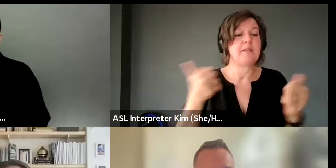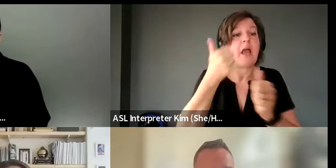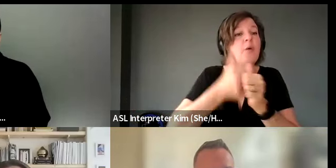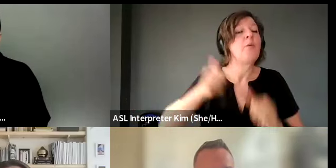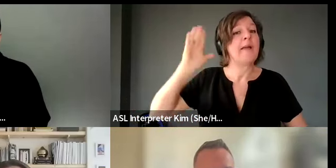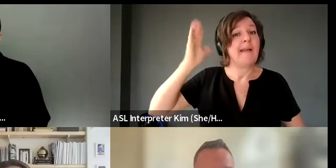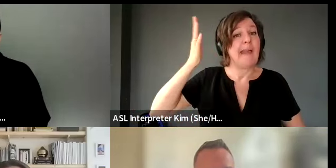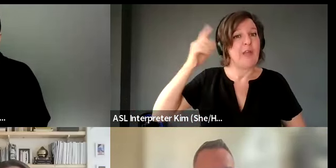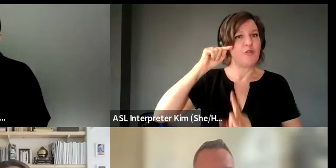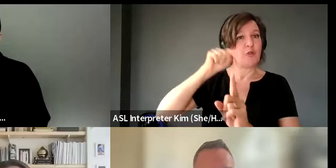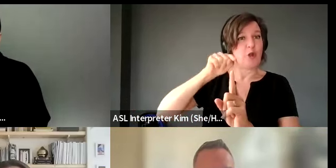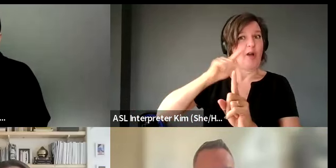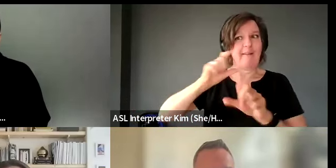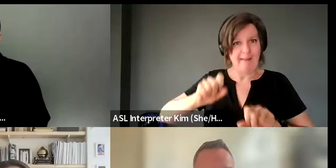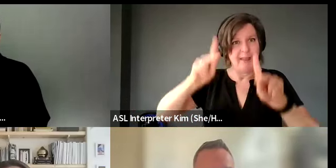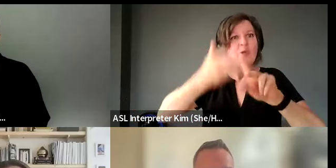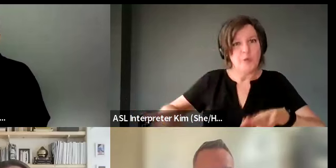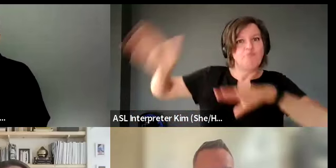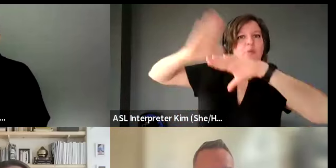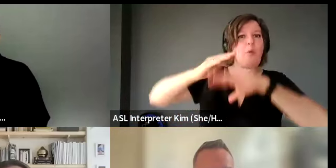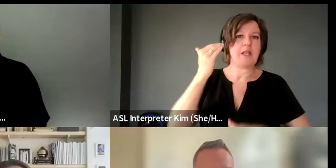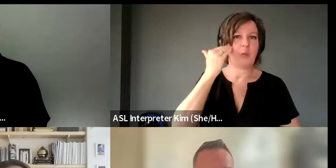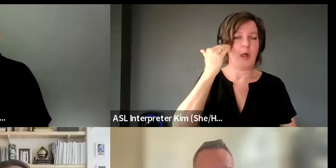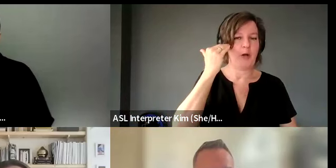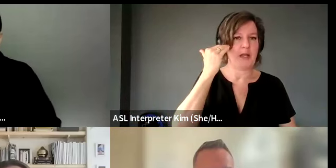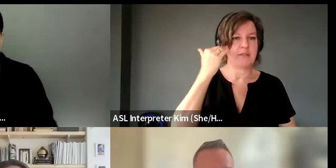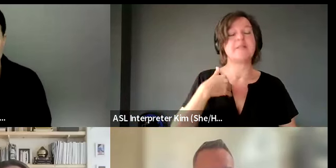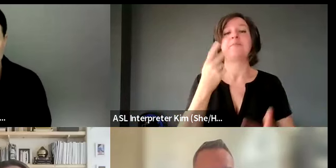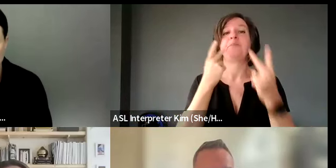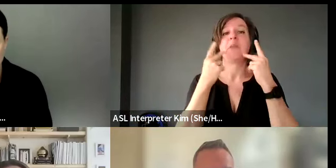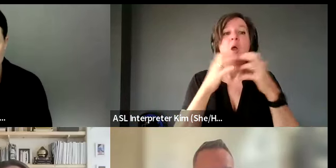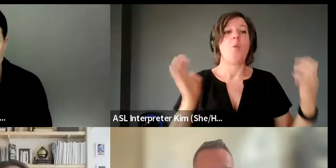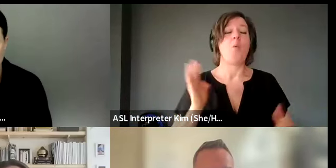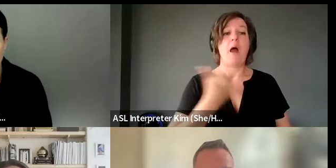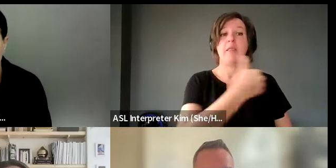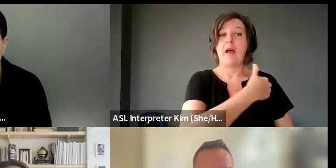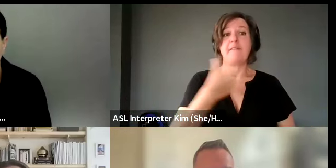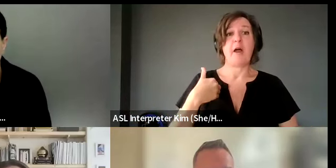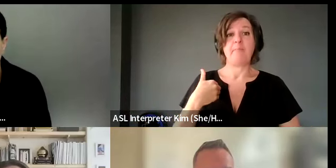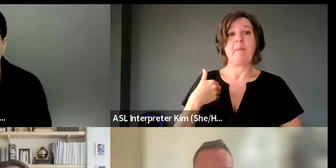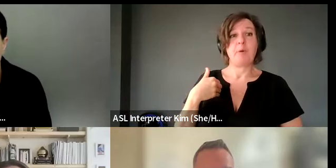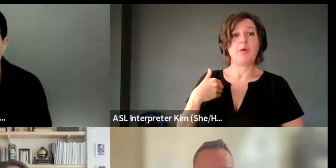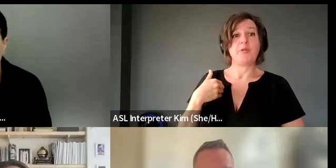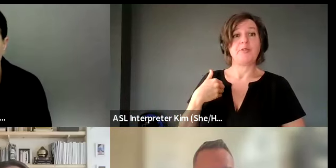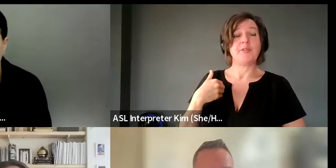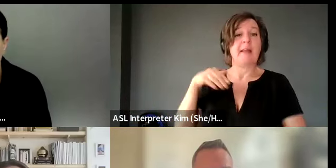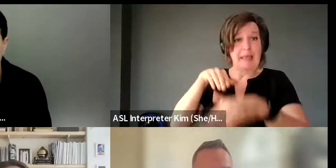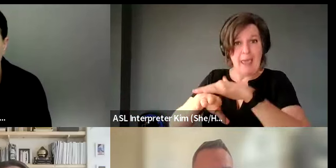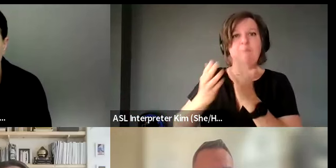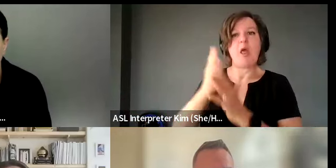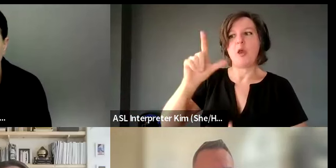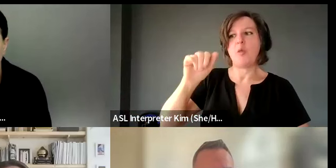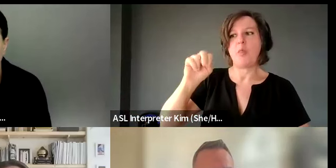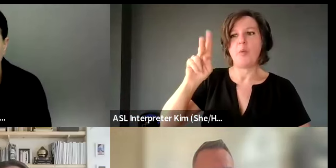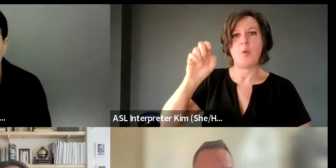is an opportunity to help raise awareness. And we've seen that a lot of our members came through LinkedIn posts, right? And so you don't want